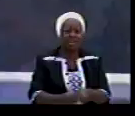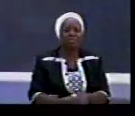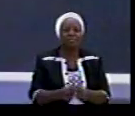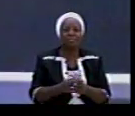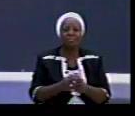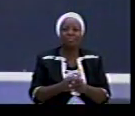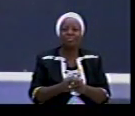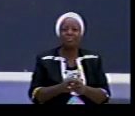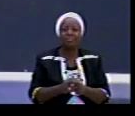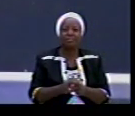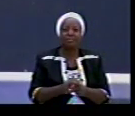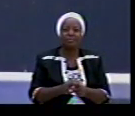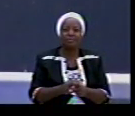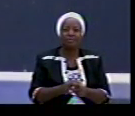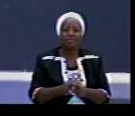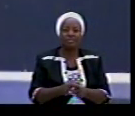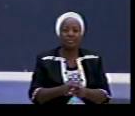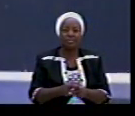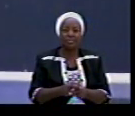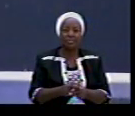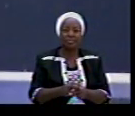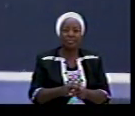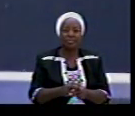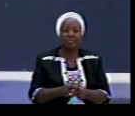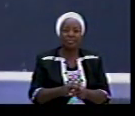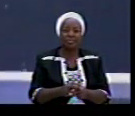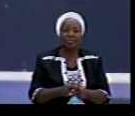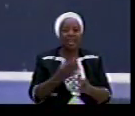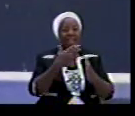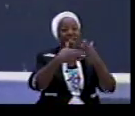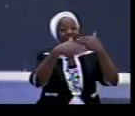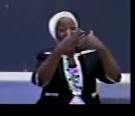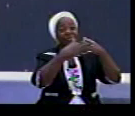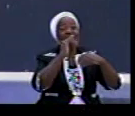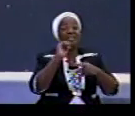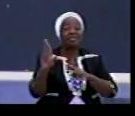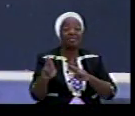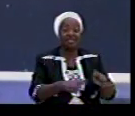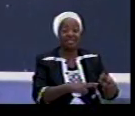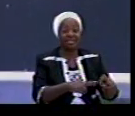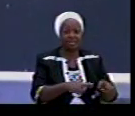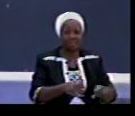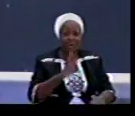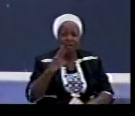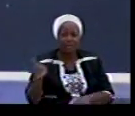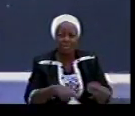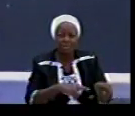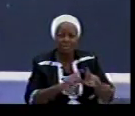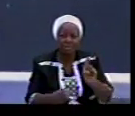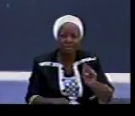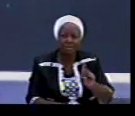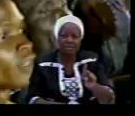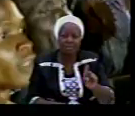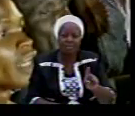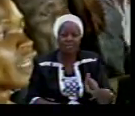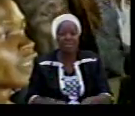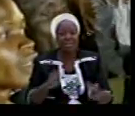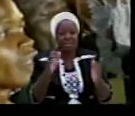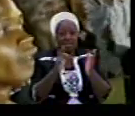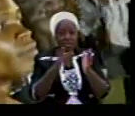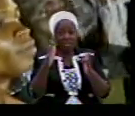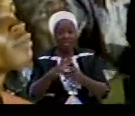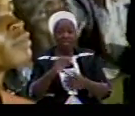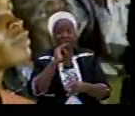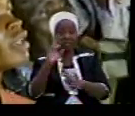Heaven is ready. Are you ready? Jesus is ready for you to save. Are you ready?